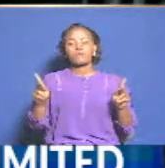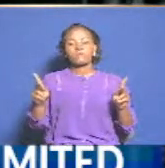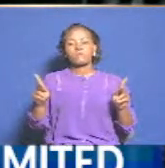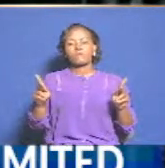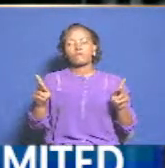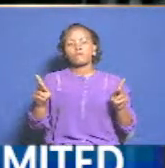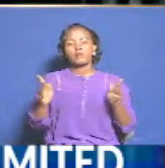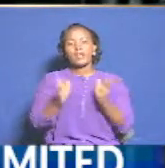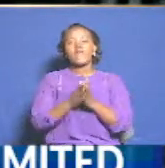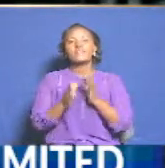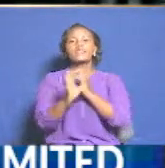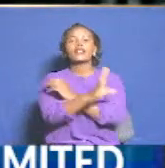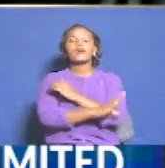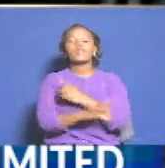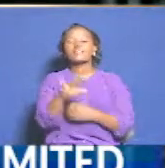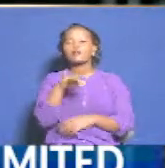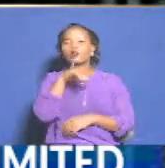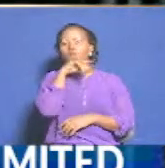and Uganda,